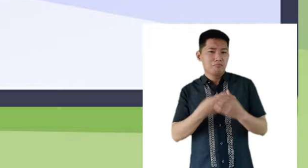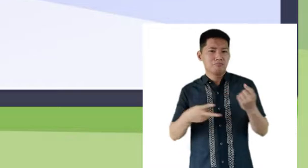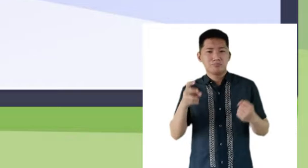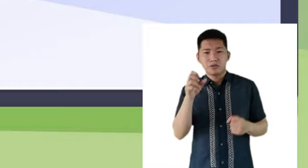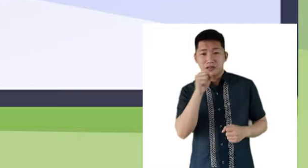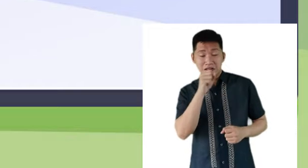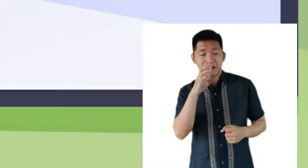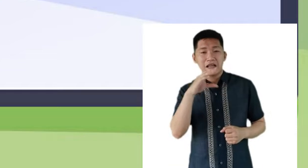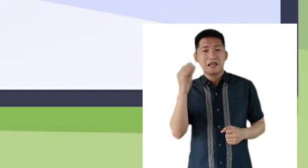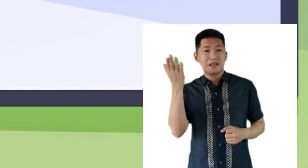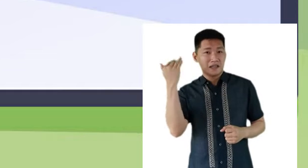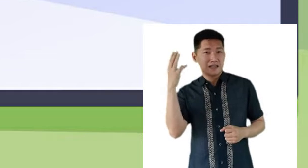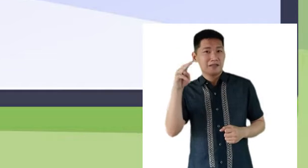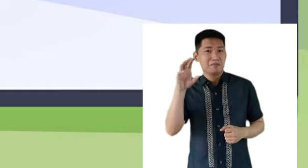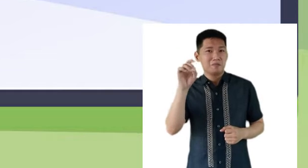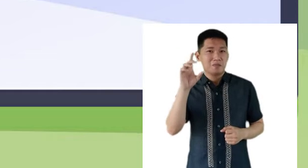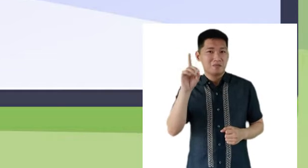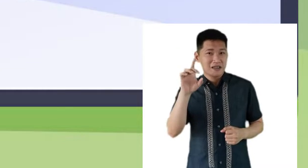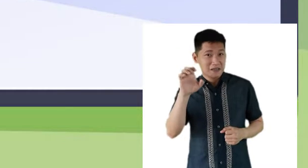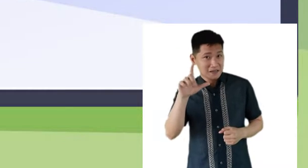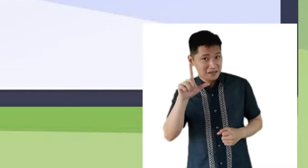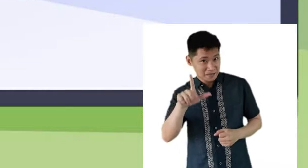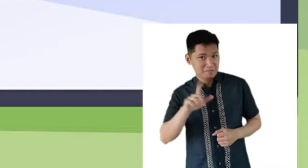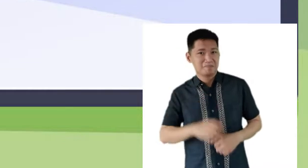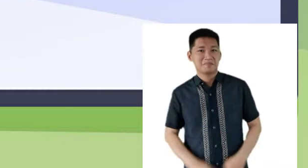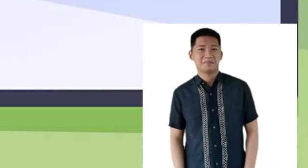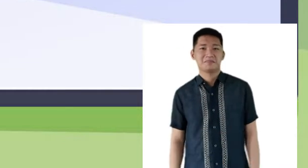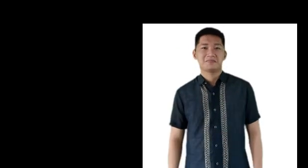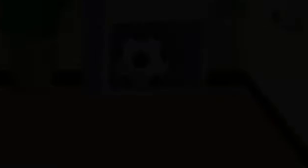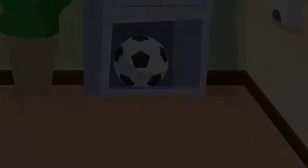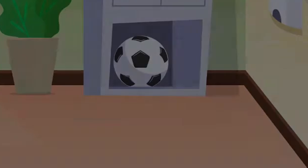both a singer and a former model.